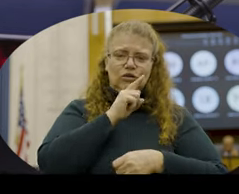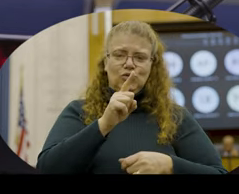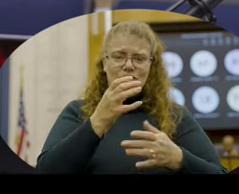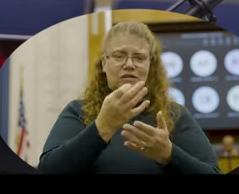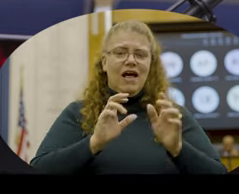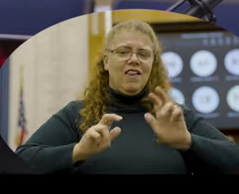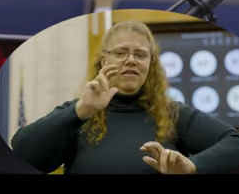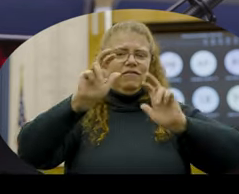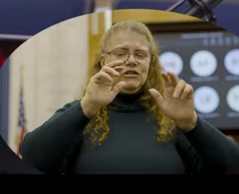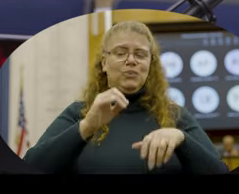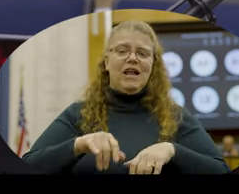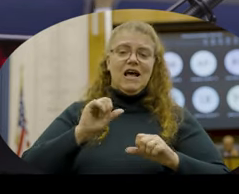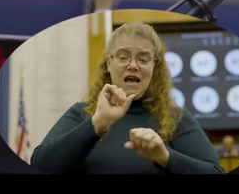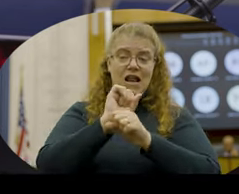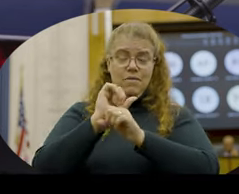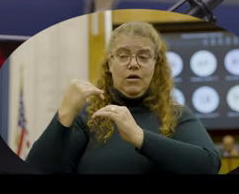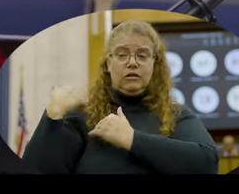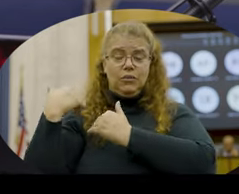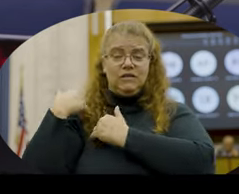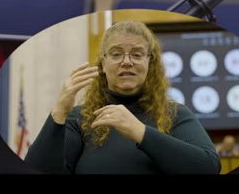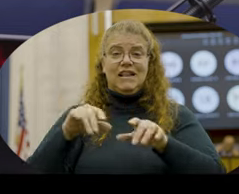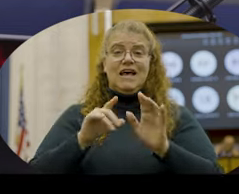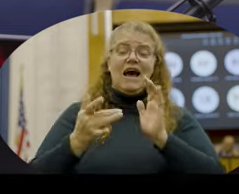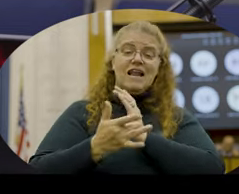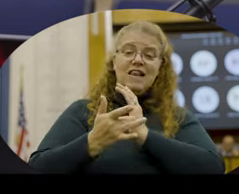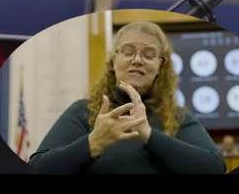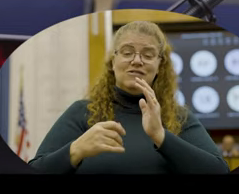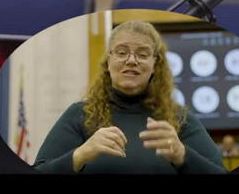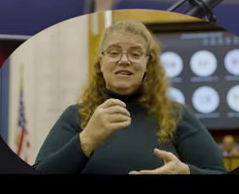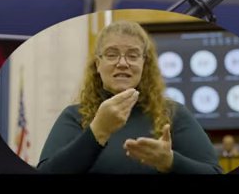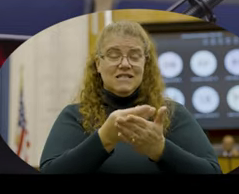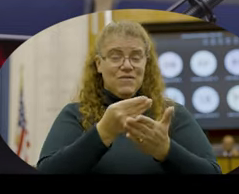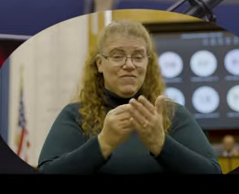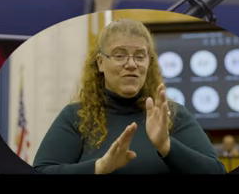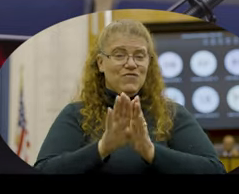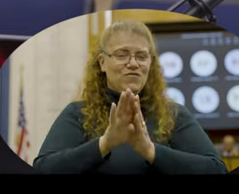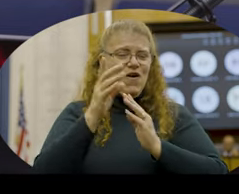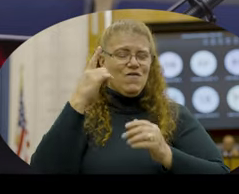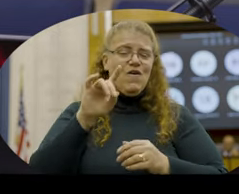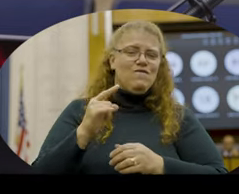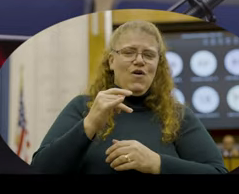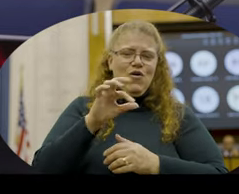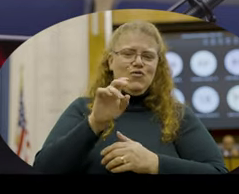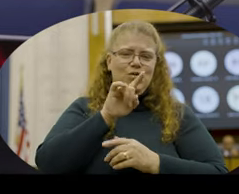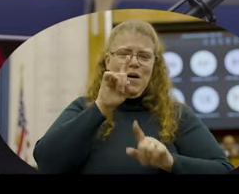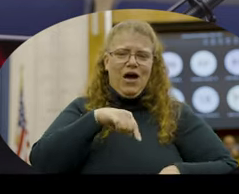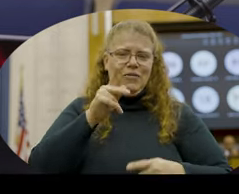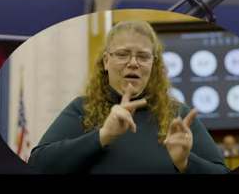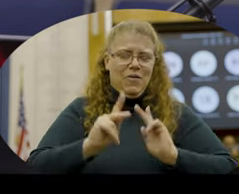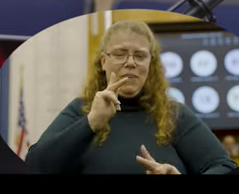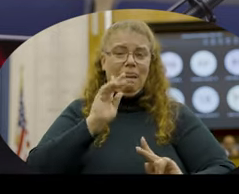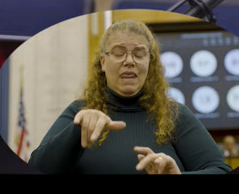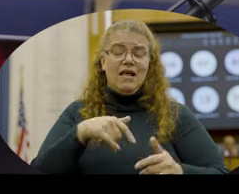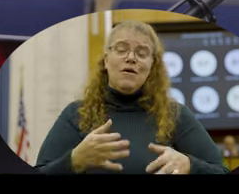in accountability, technology, salary increases for first responders. And more importantly, we've